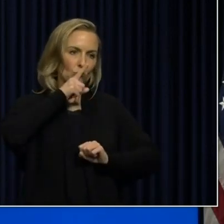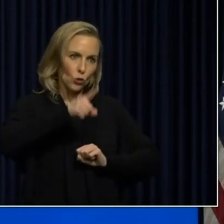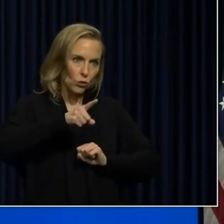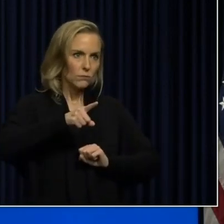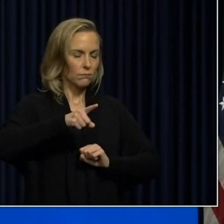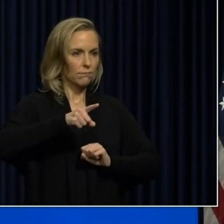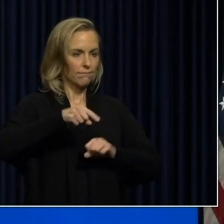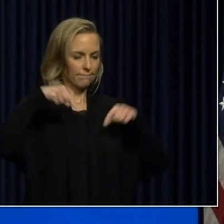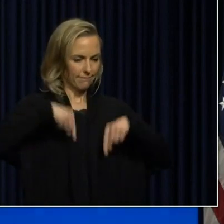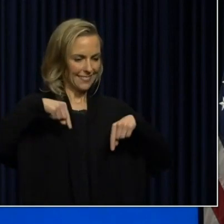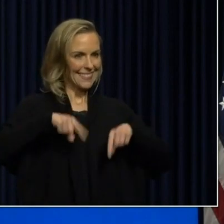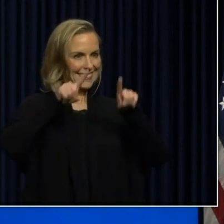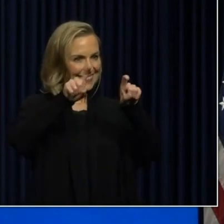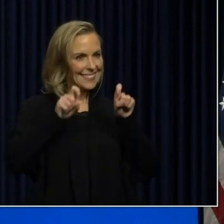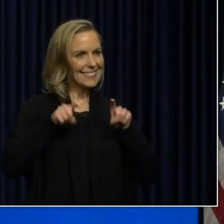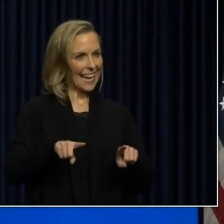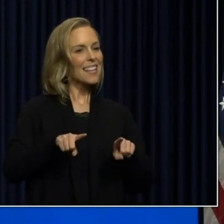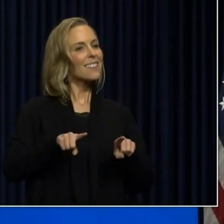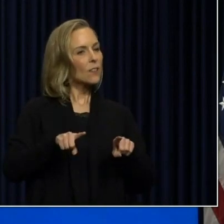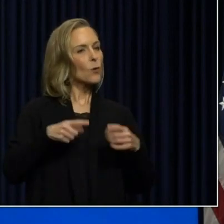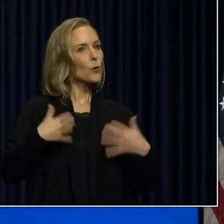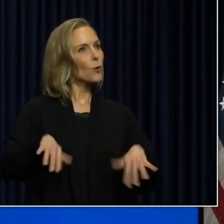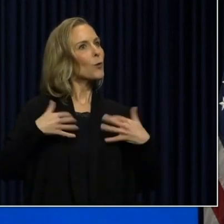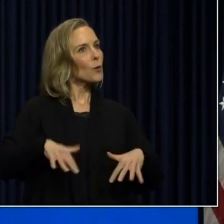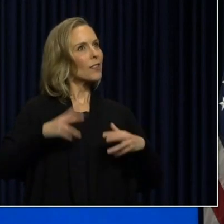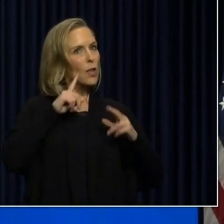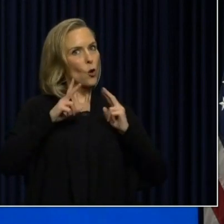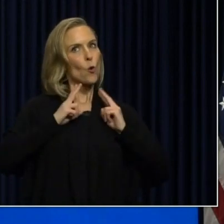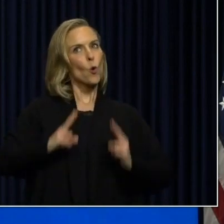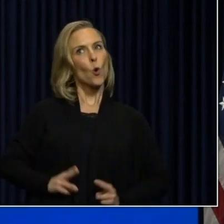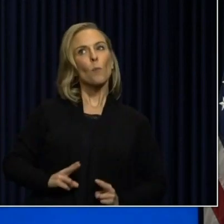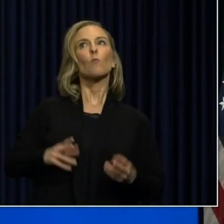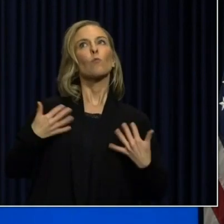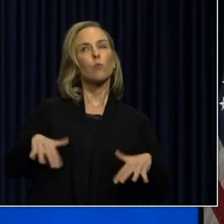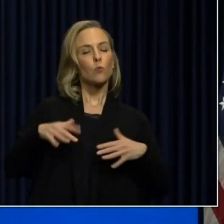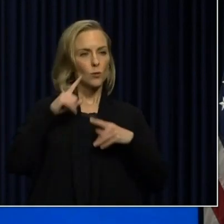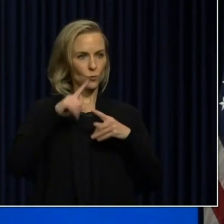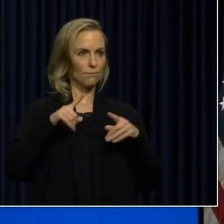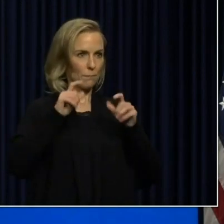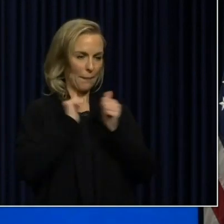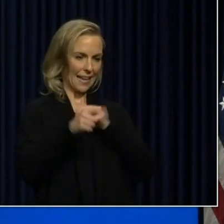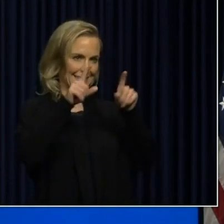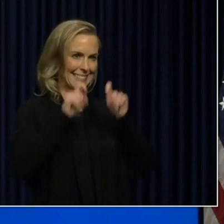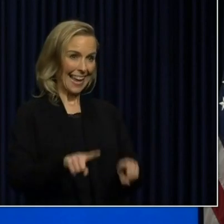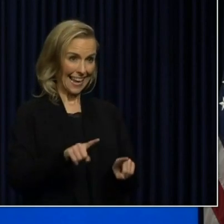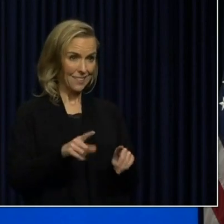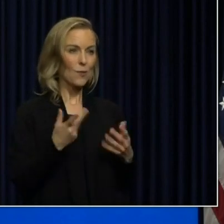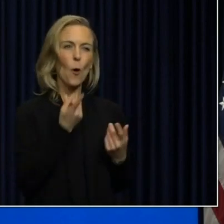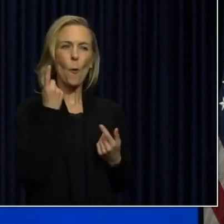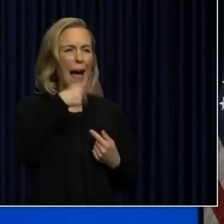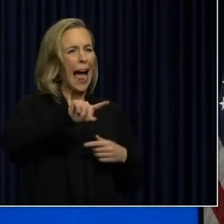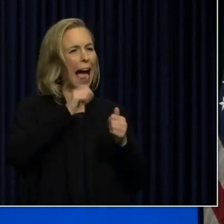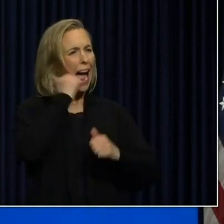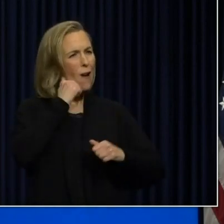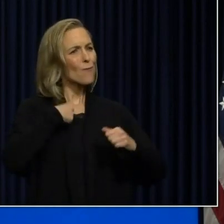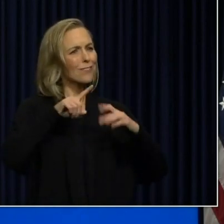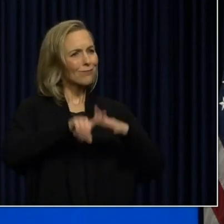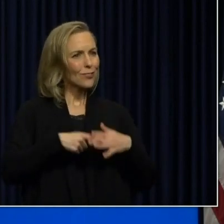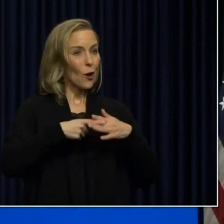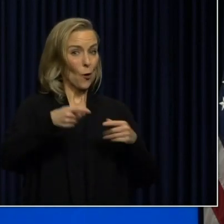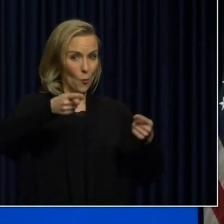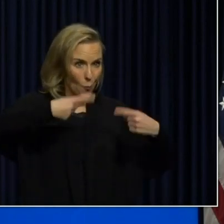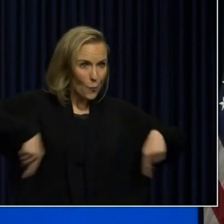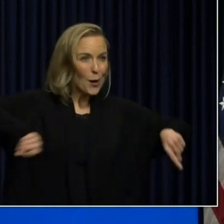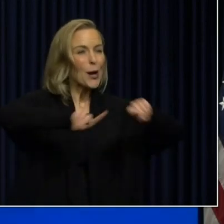we pass this test of humanity. So let's start the way we always start, by knowing and saying that we will get through